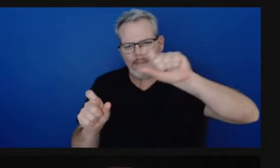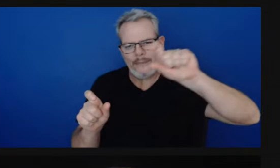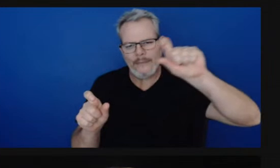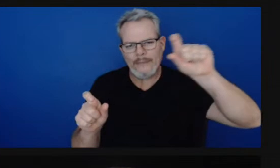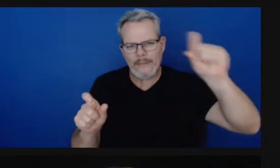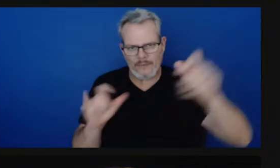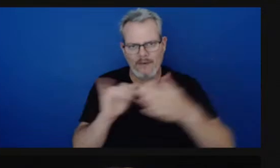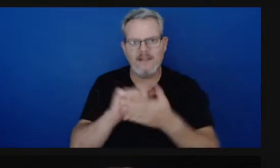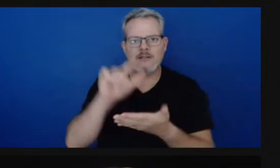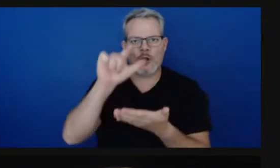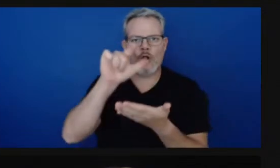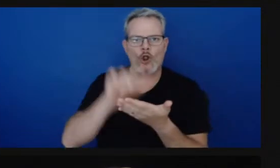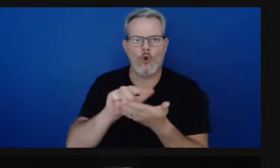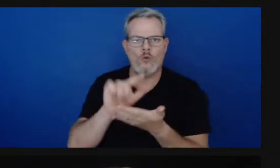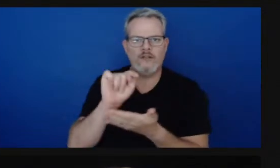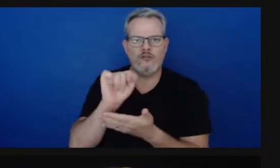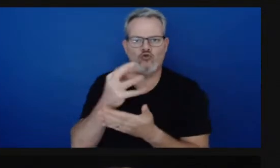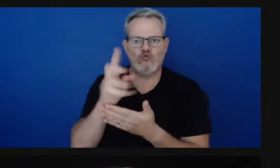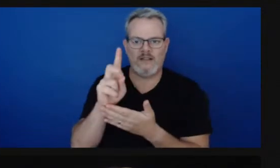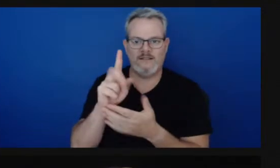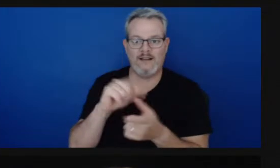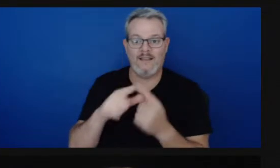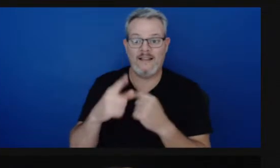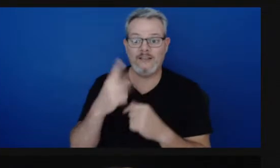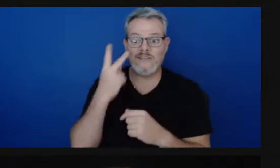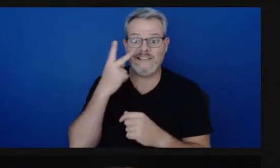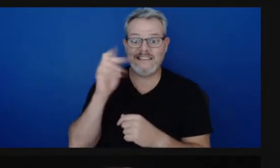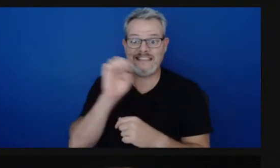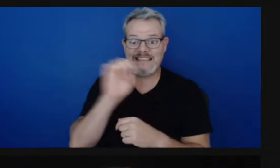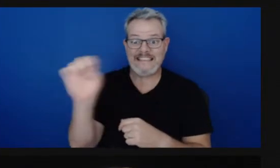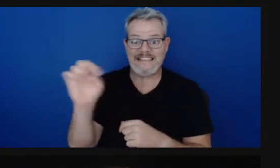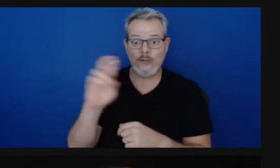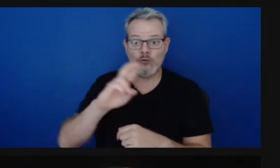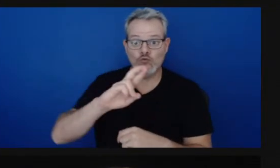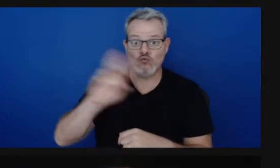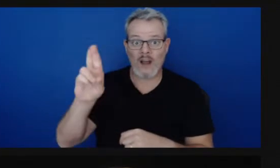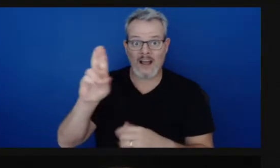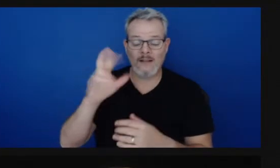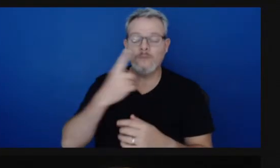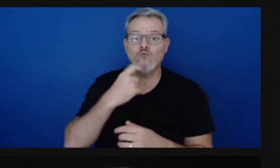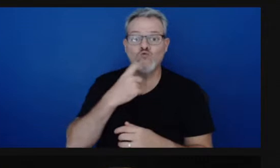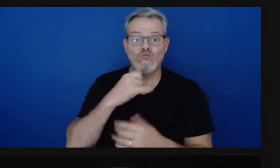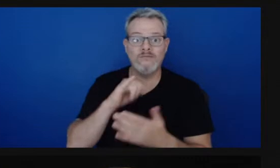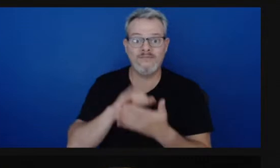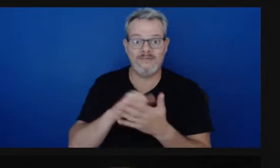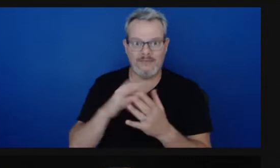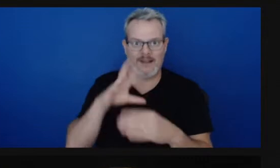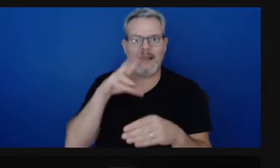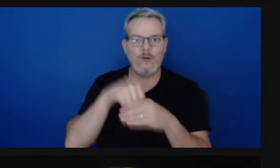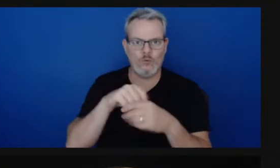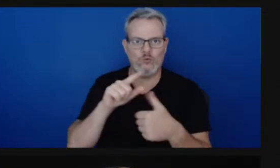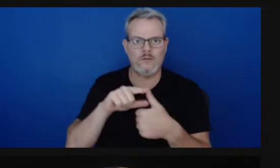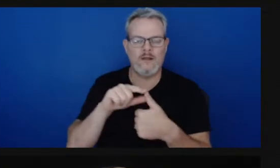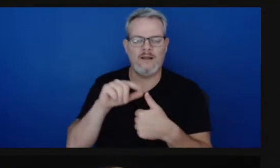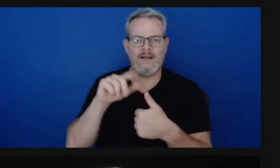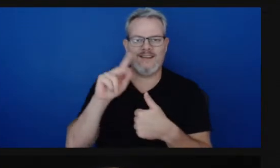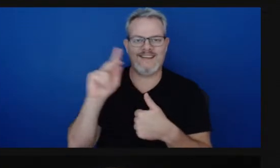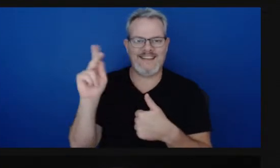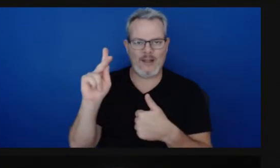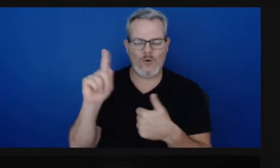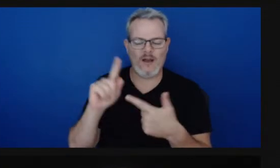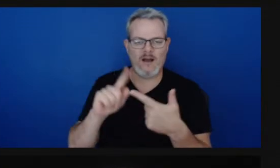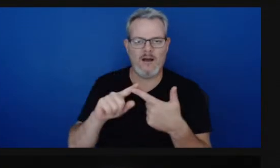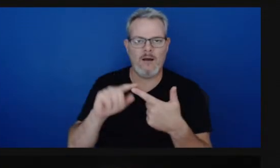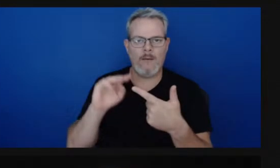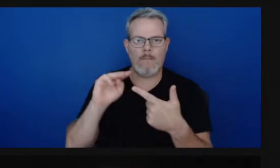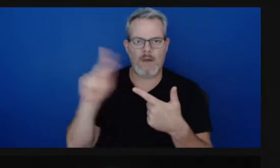Whereas the one further east, this red line, that's what we call the Kea trend, after Mauna Kea, includes Kilauea, Mauna Kea, Kohala, Haleakala,